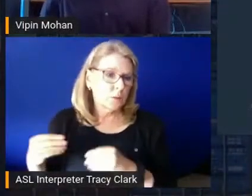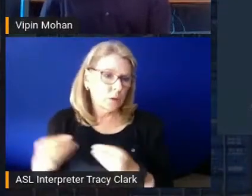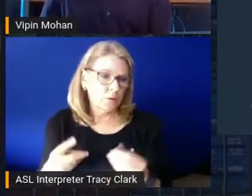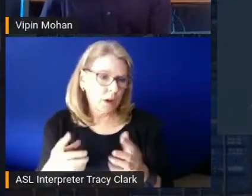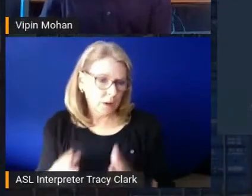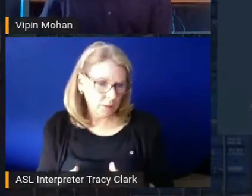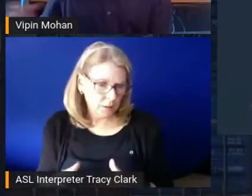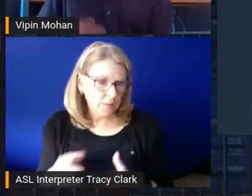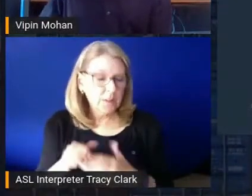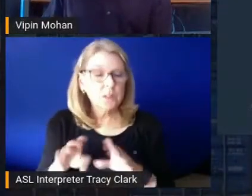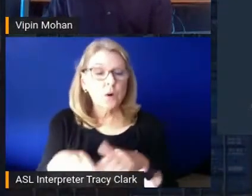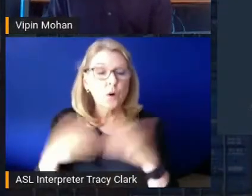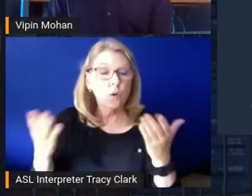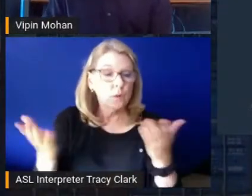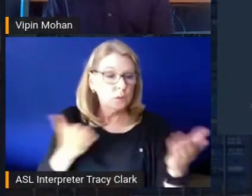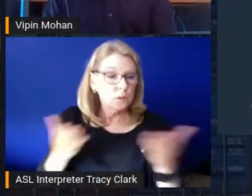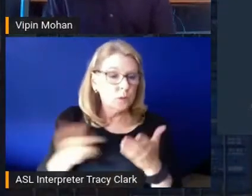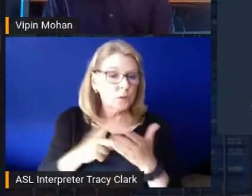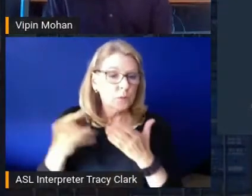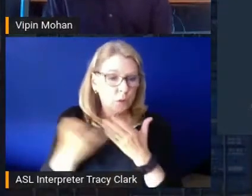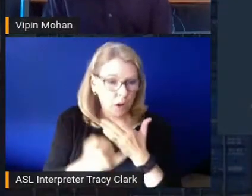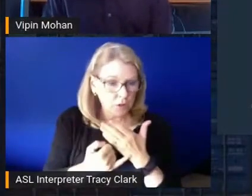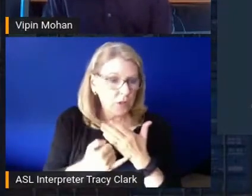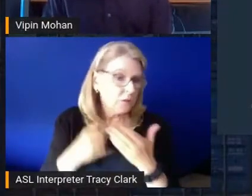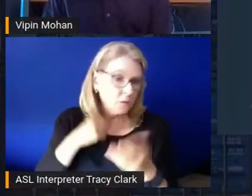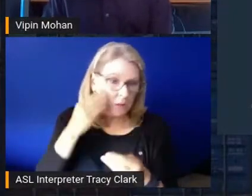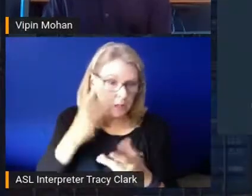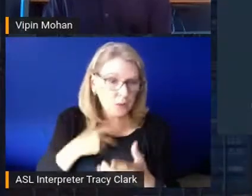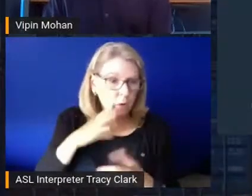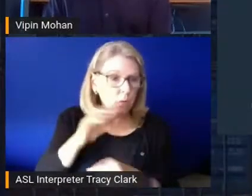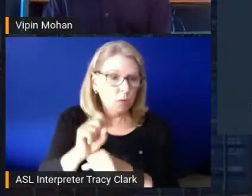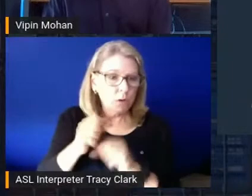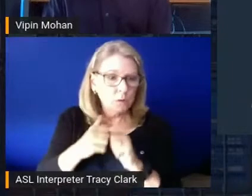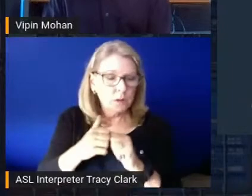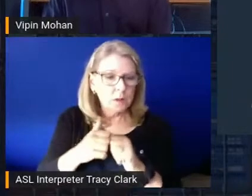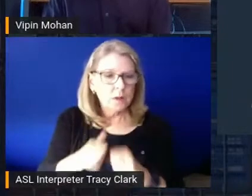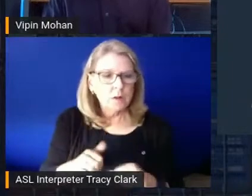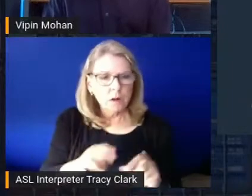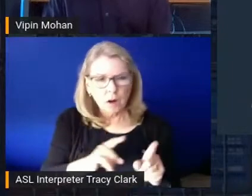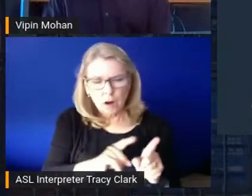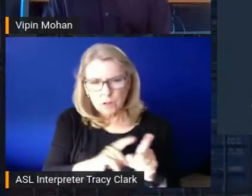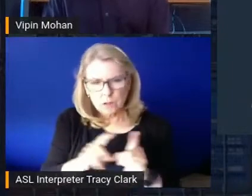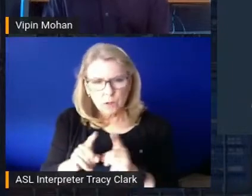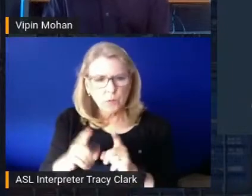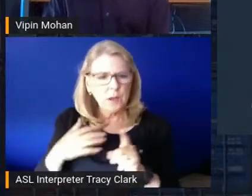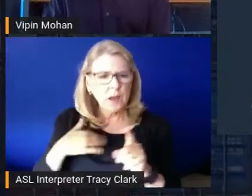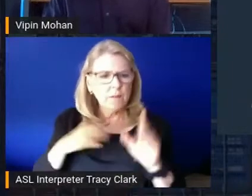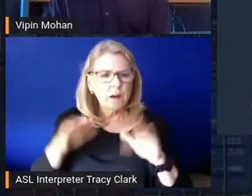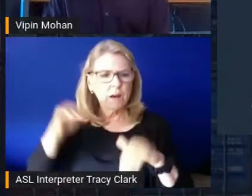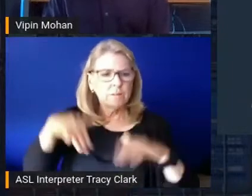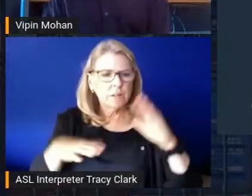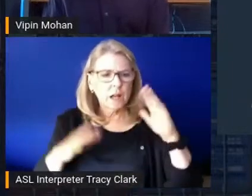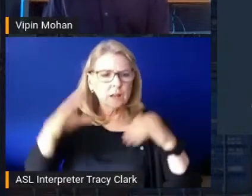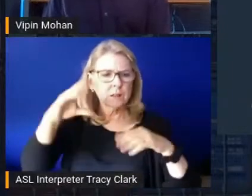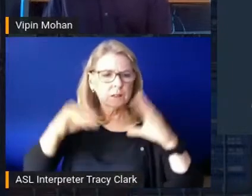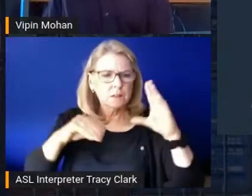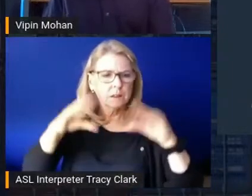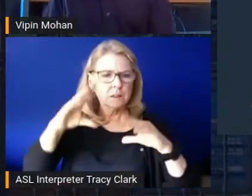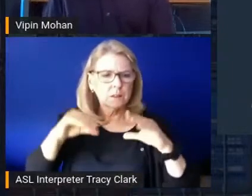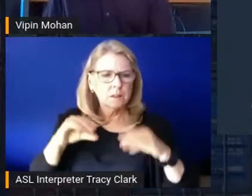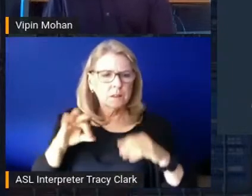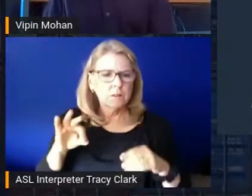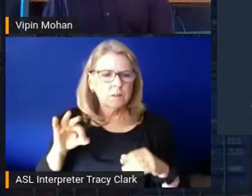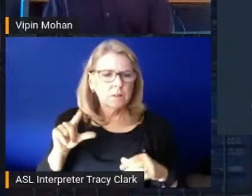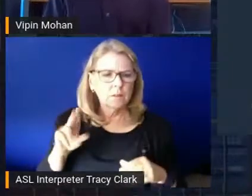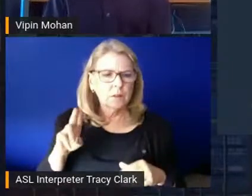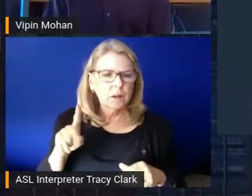and let us know. There's also GitOps tooling. We have a Flux controller that allows you to create and manage configurations by